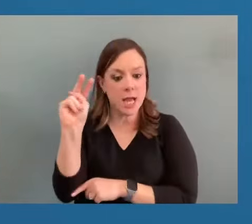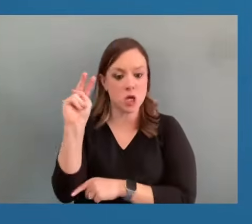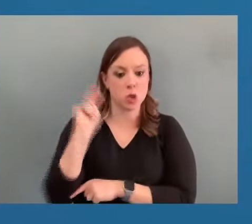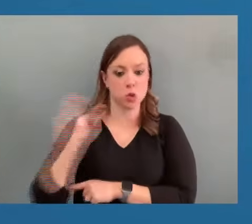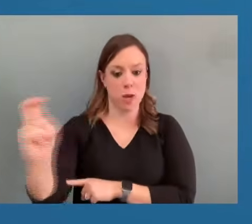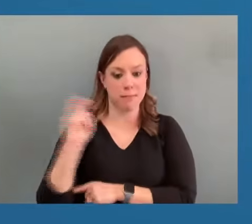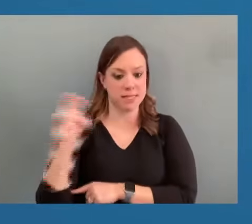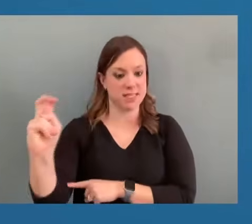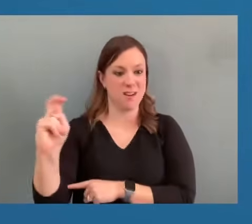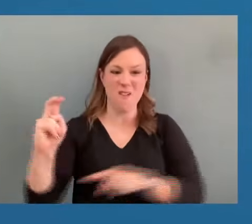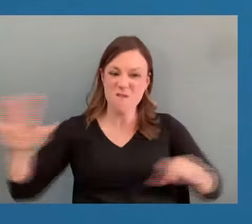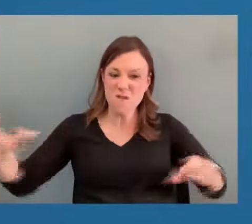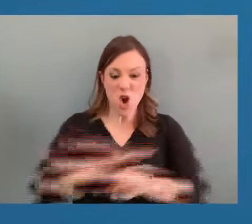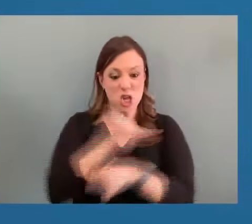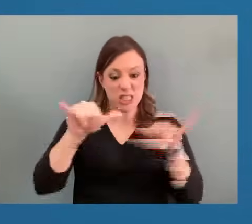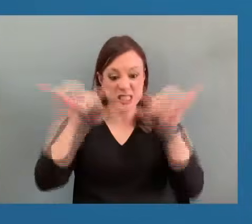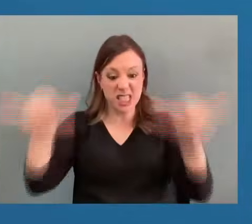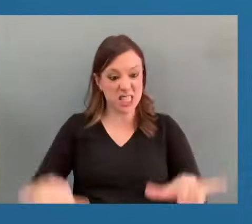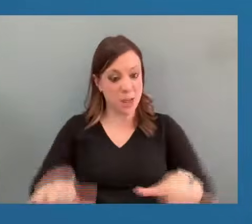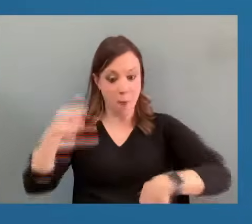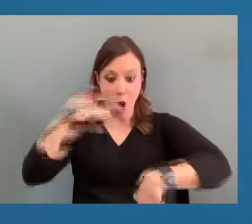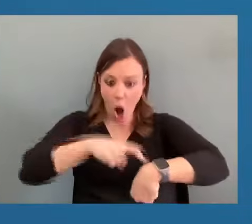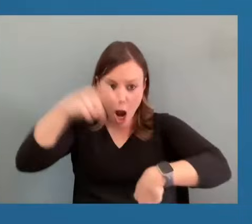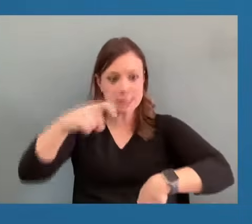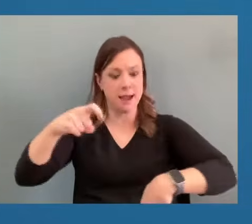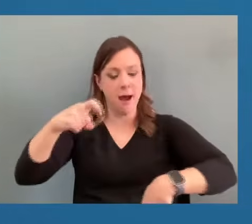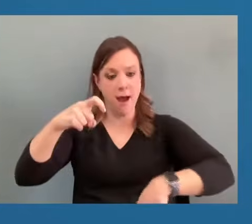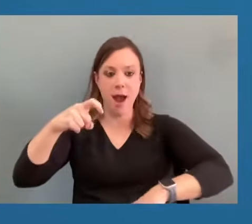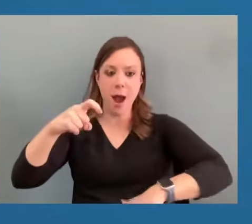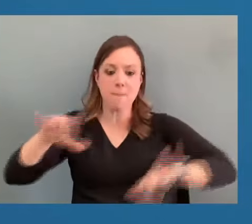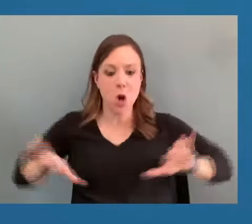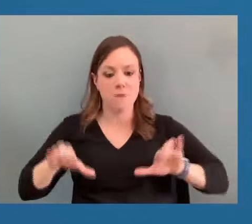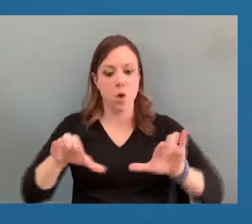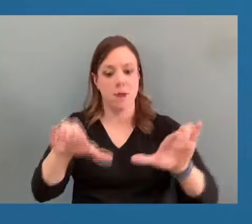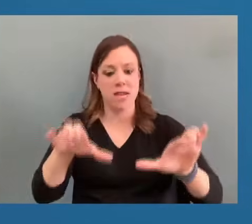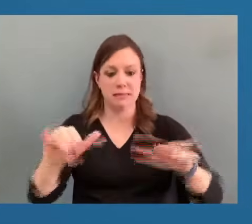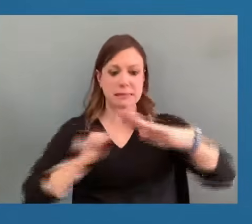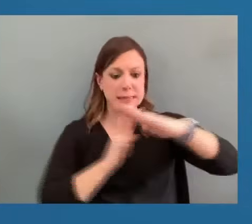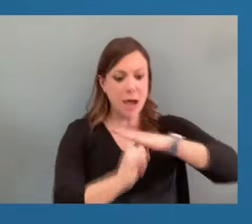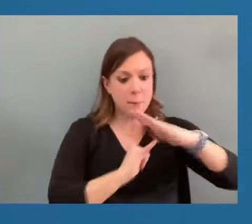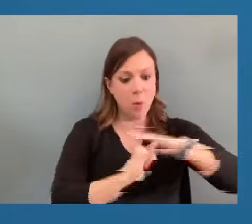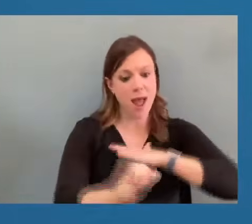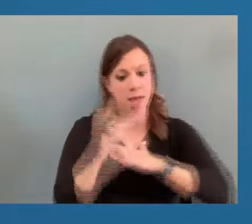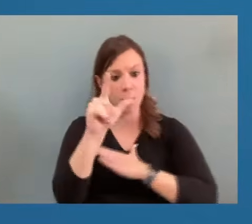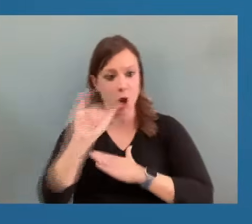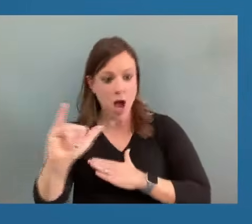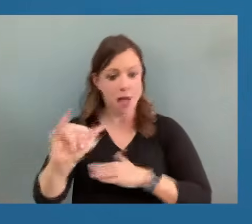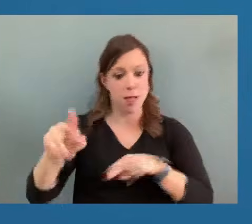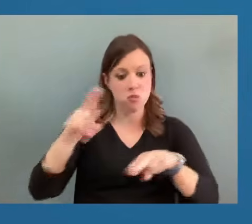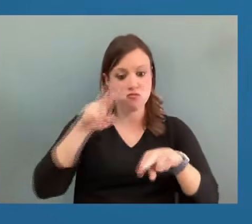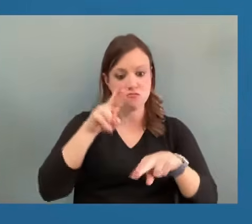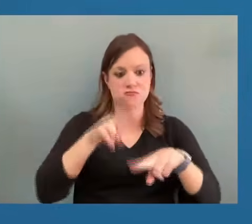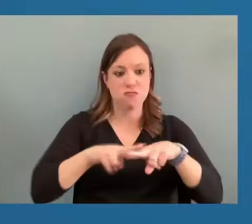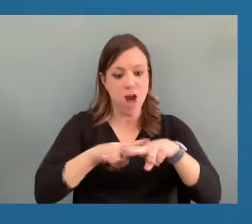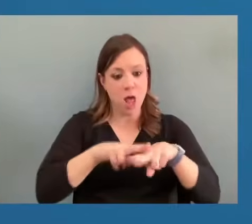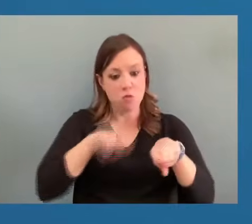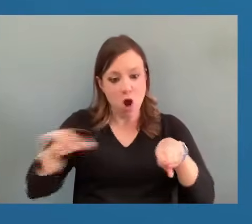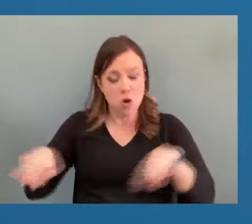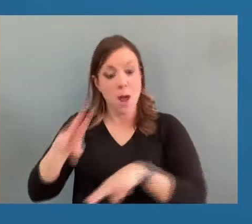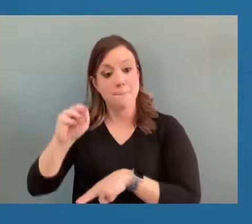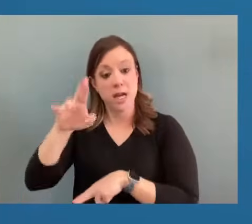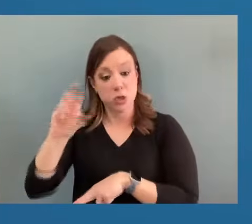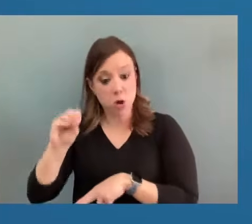North, surging customer satisfaction, which is what we all want. And we're knocking out those capital projects funded by congestion